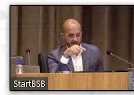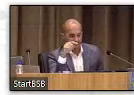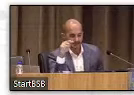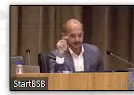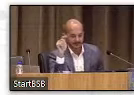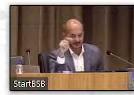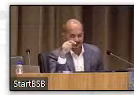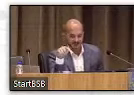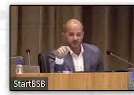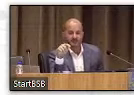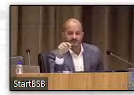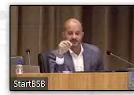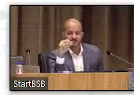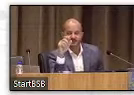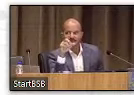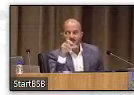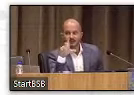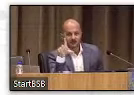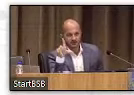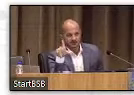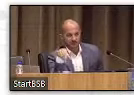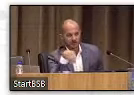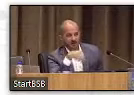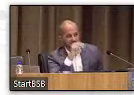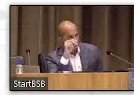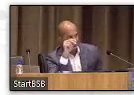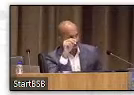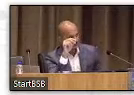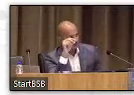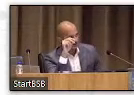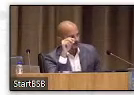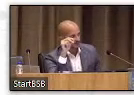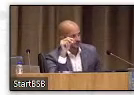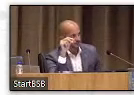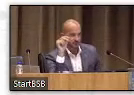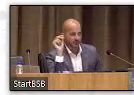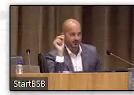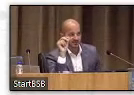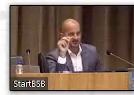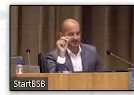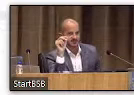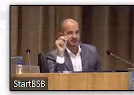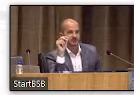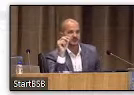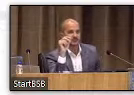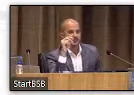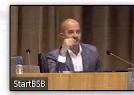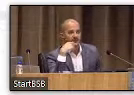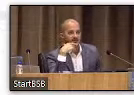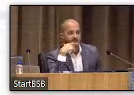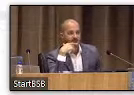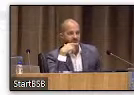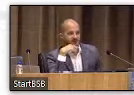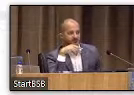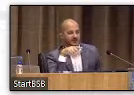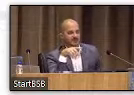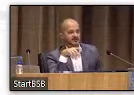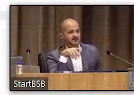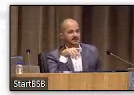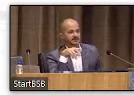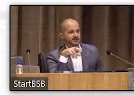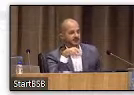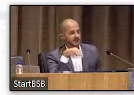for when the variants were prevalent in the country. We put this in a statistics